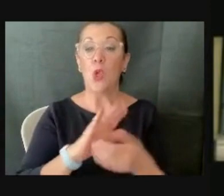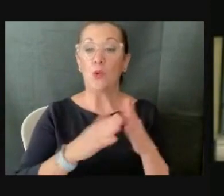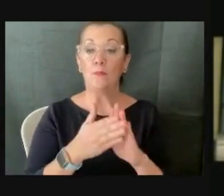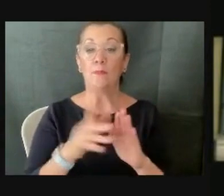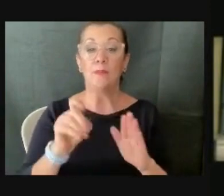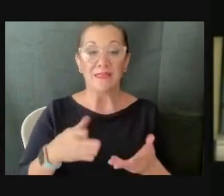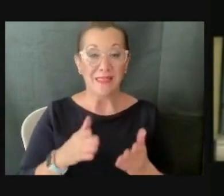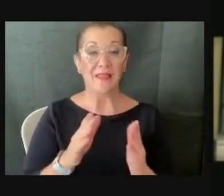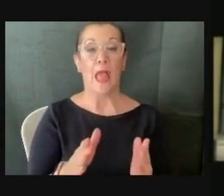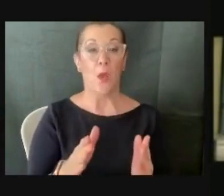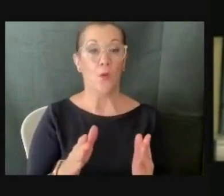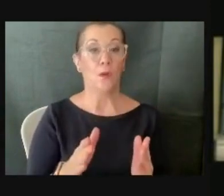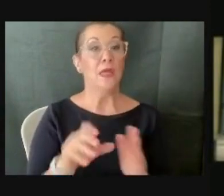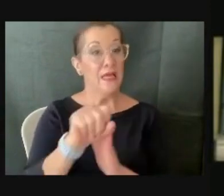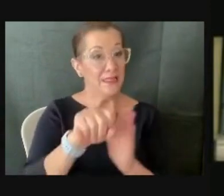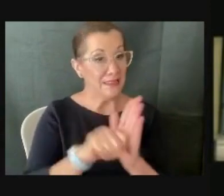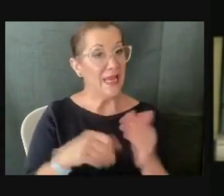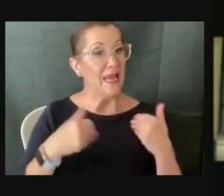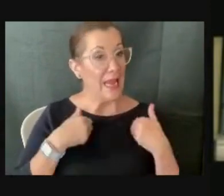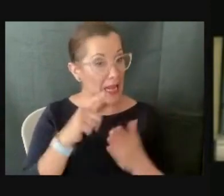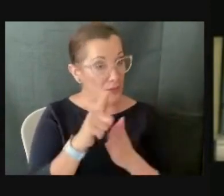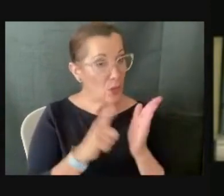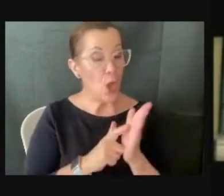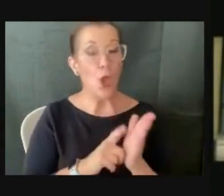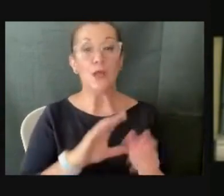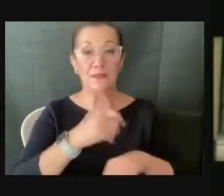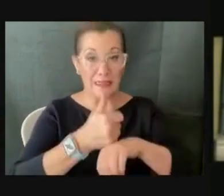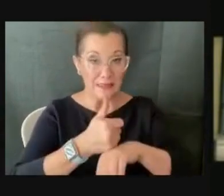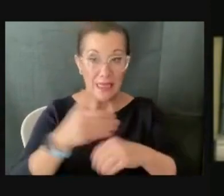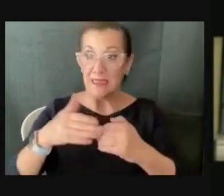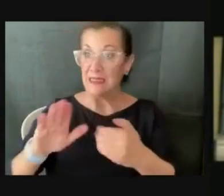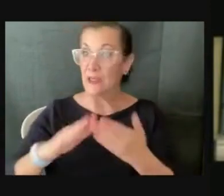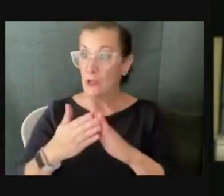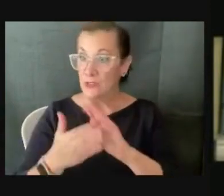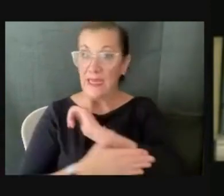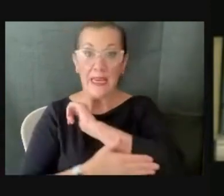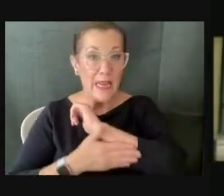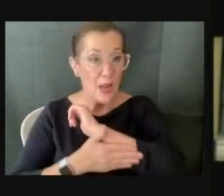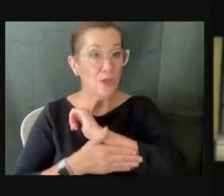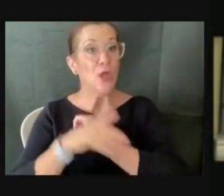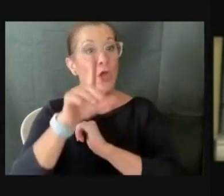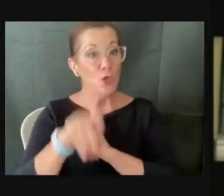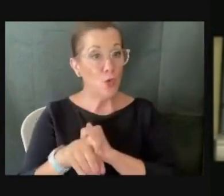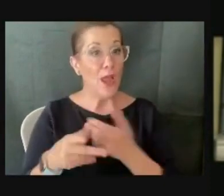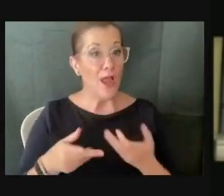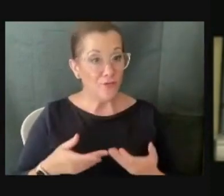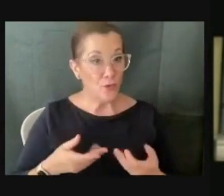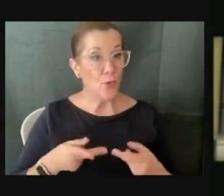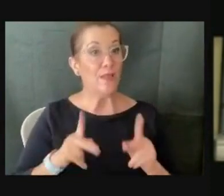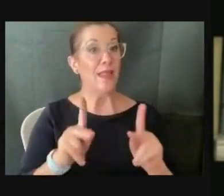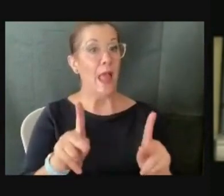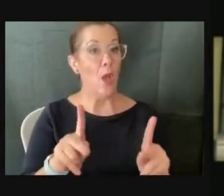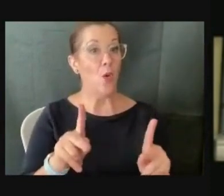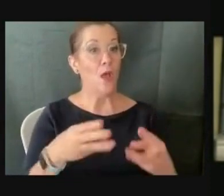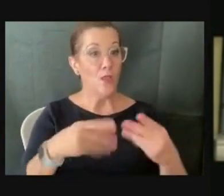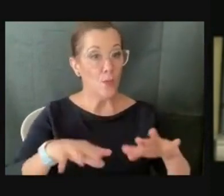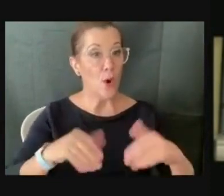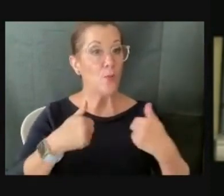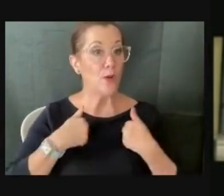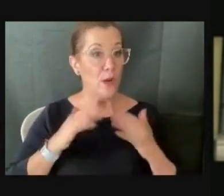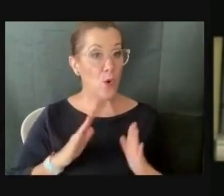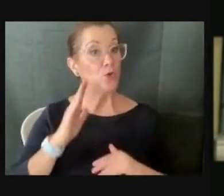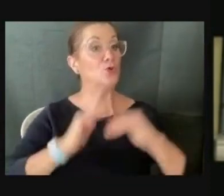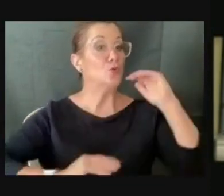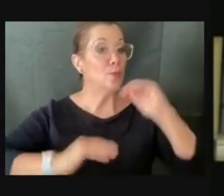allow. So the state has these laws that they said to the cities and counties, you have to allow property owners to